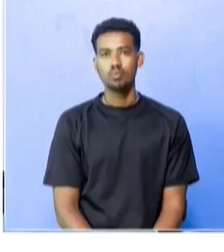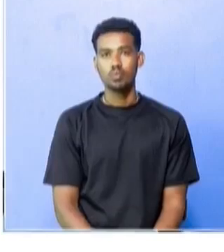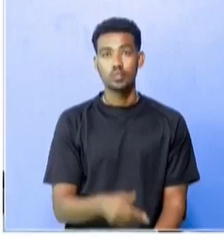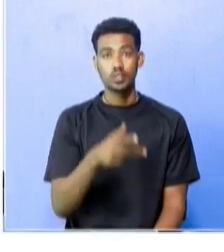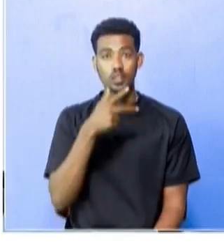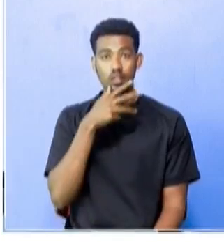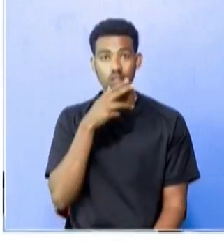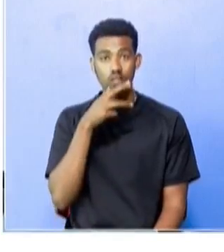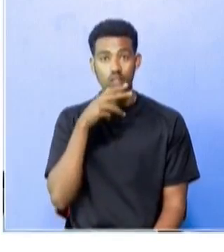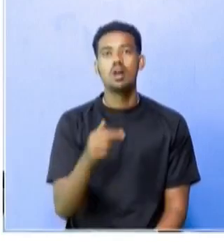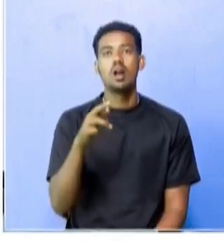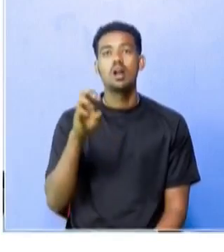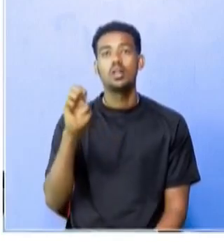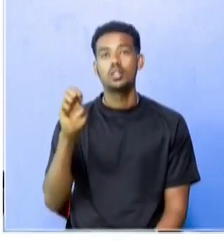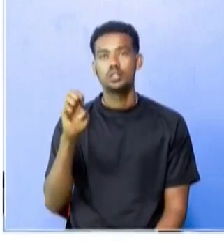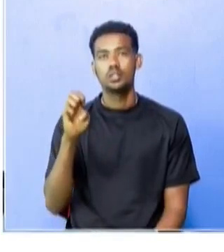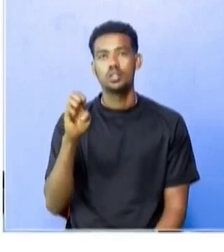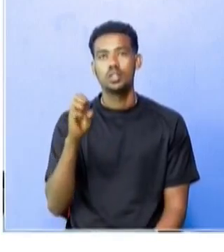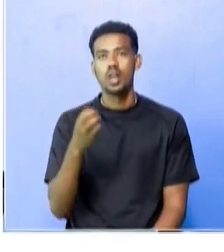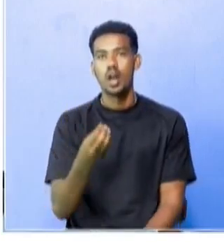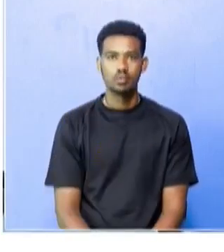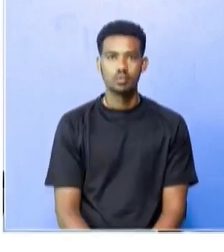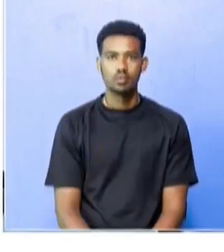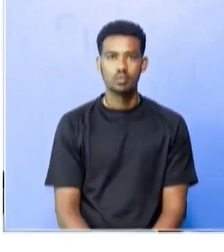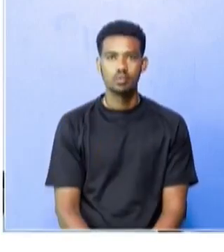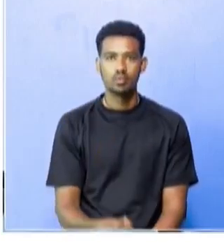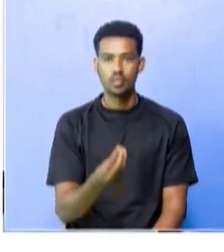what? Are eating.